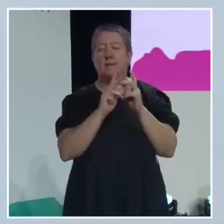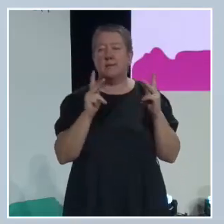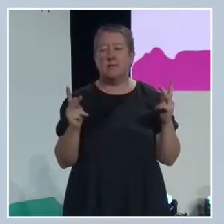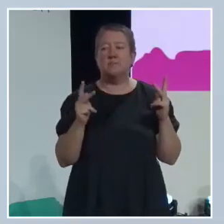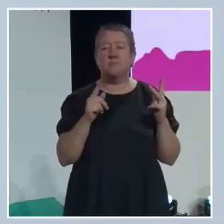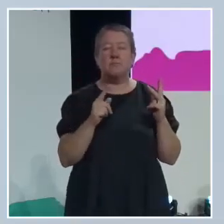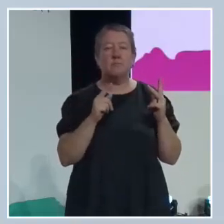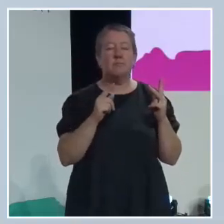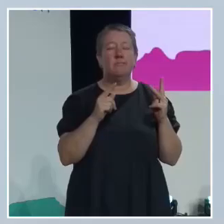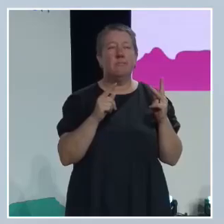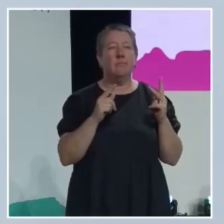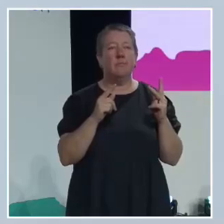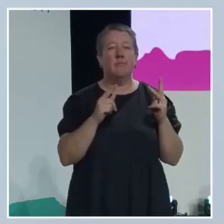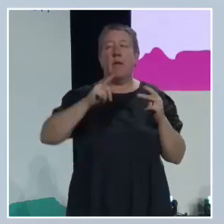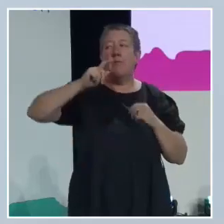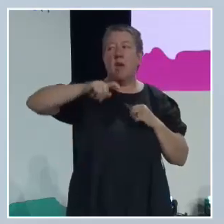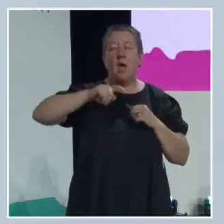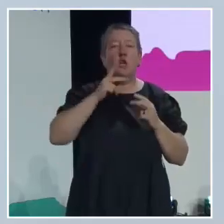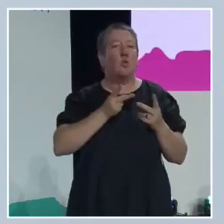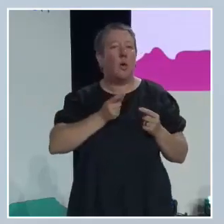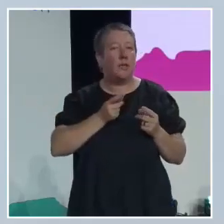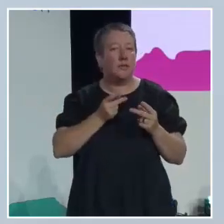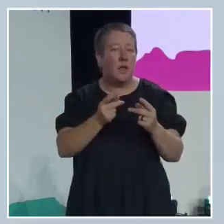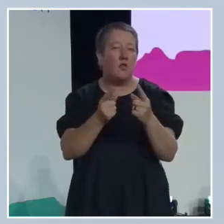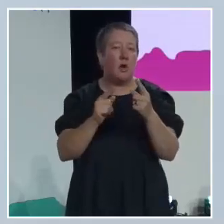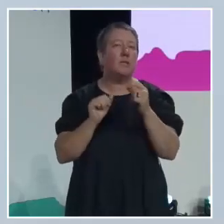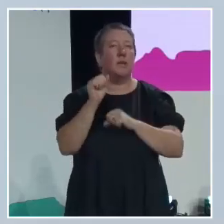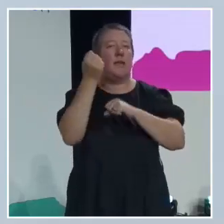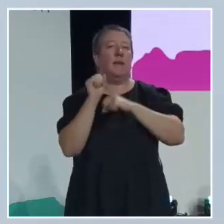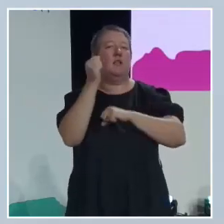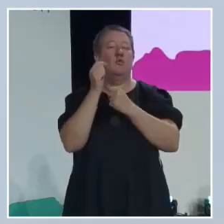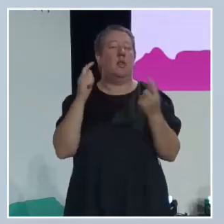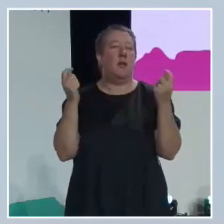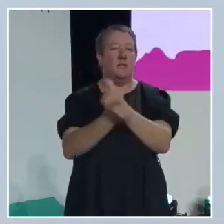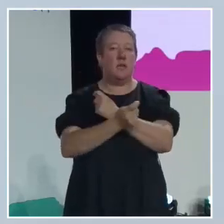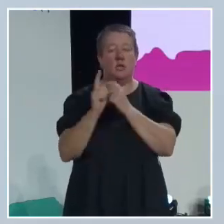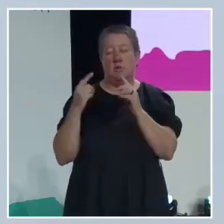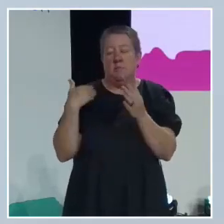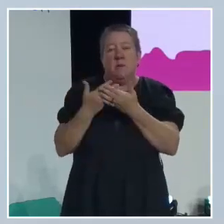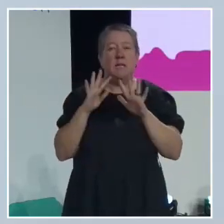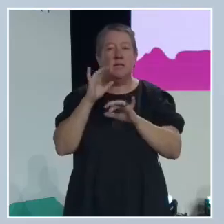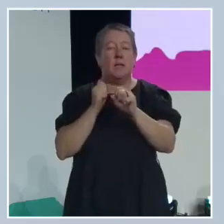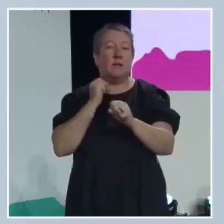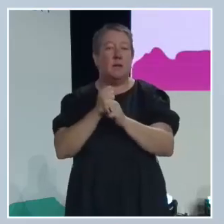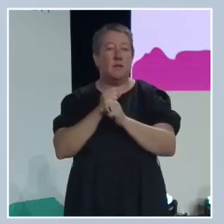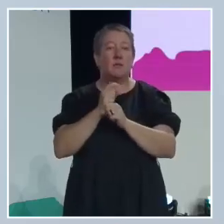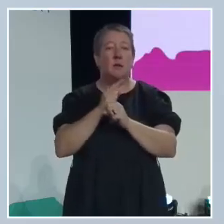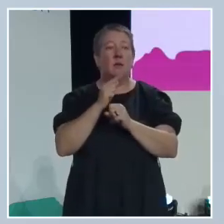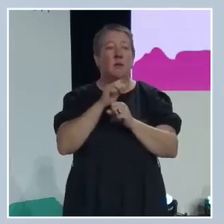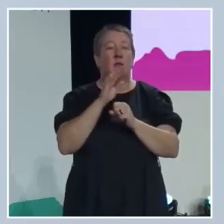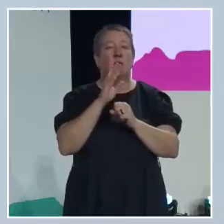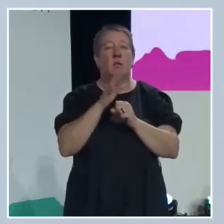has helped to accelerate China's industrialization and urbanization process in the past 4 decades, and they have grown into gigantic